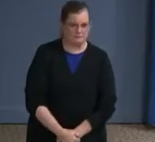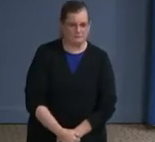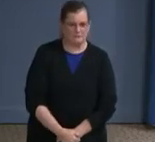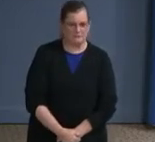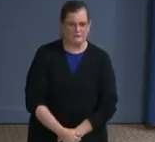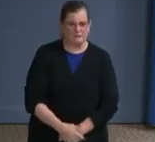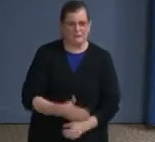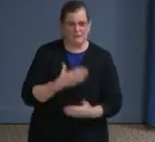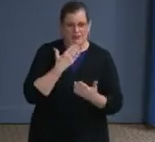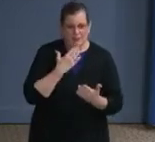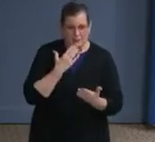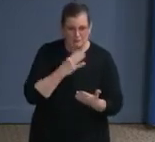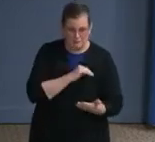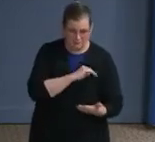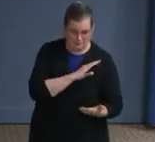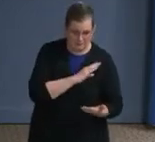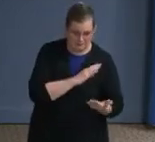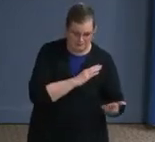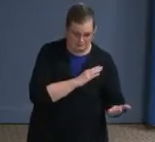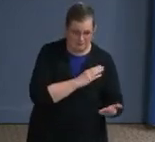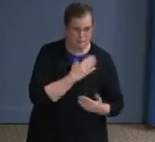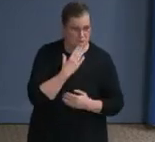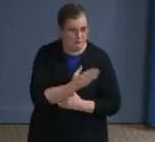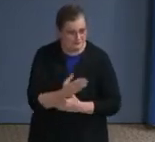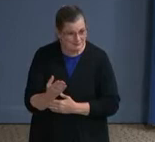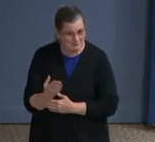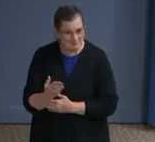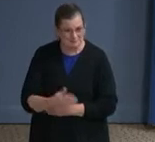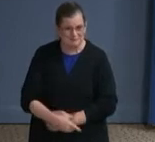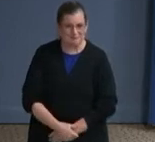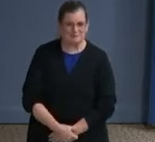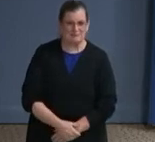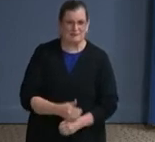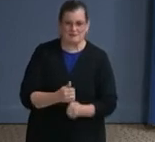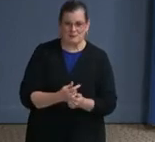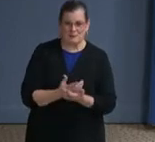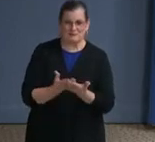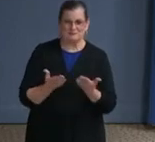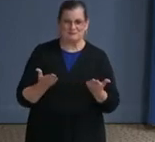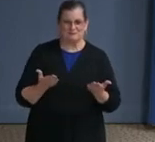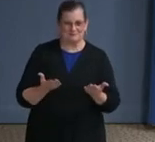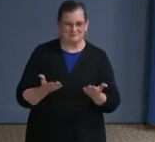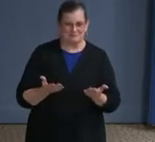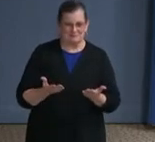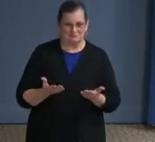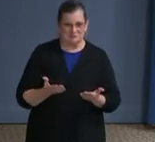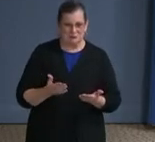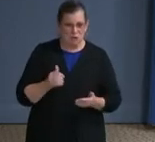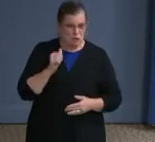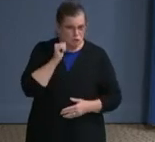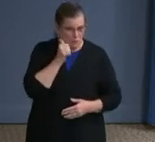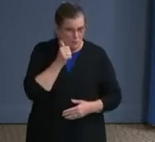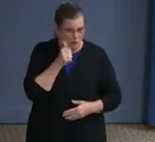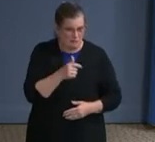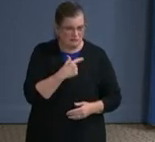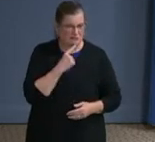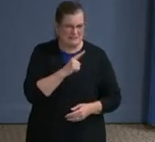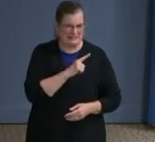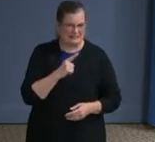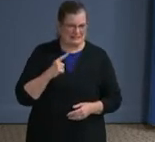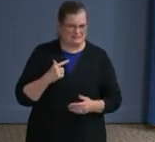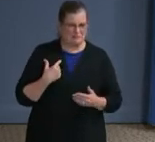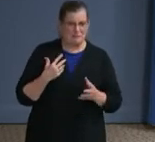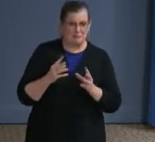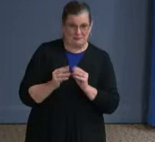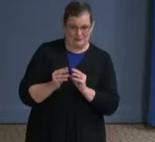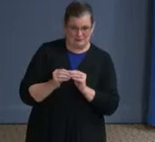Thank you, Madam Mayor. Good morning. As the mayor indicated, tomorrow is a legislative meeting, and I have a press conference before